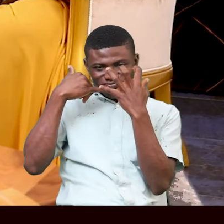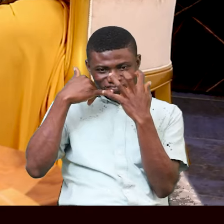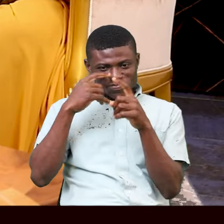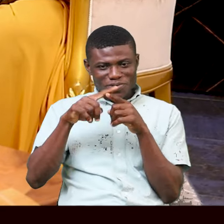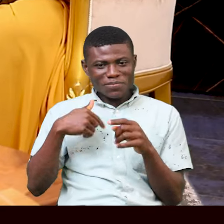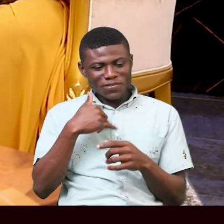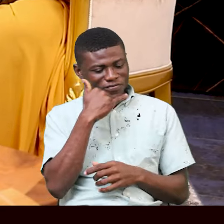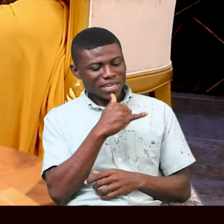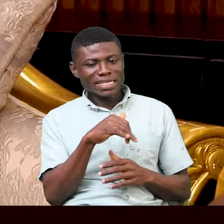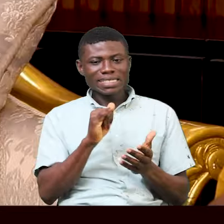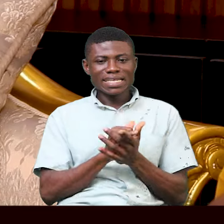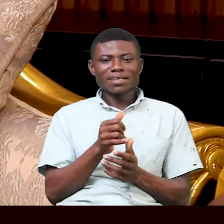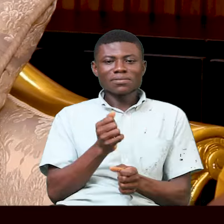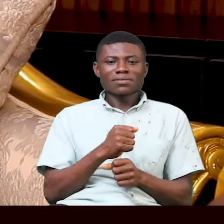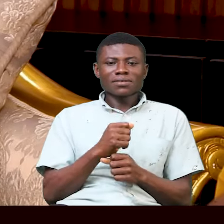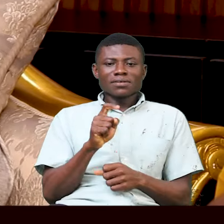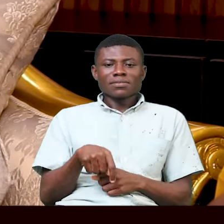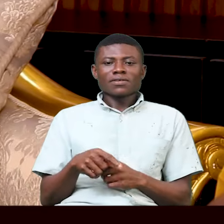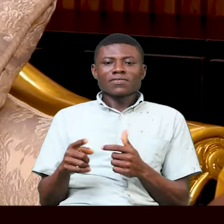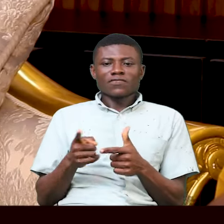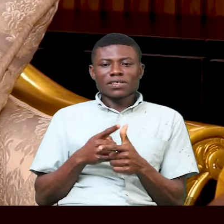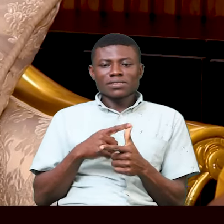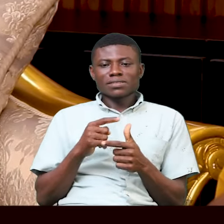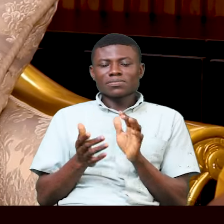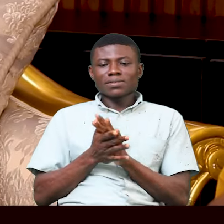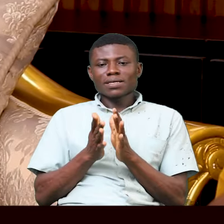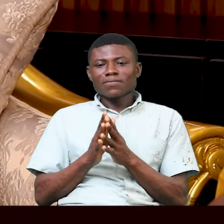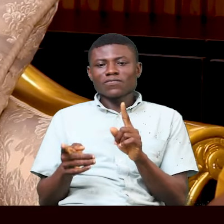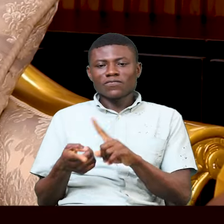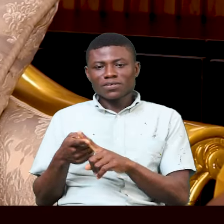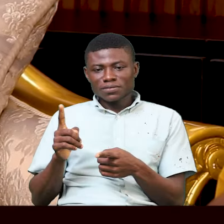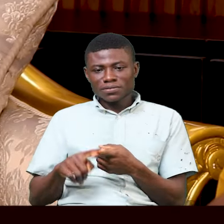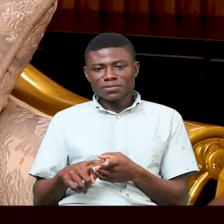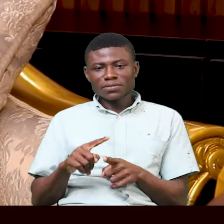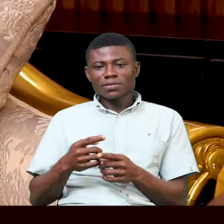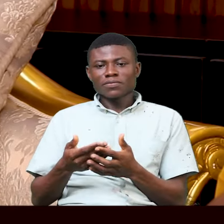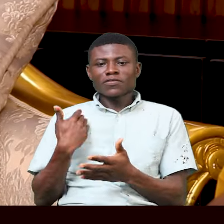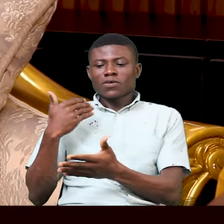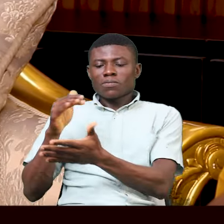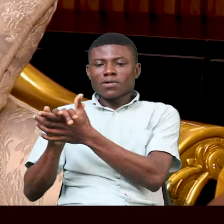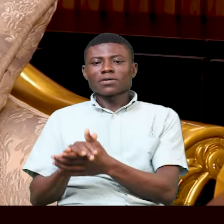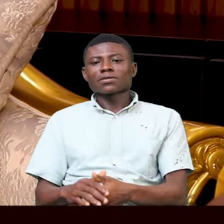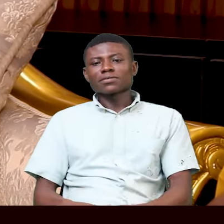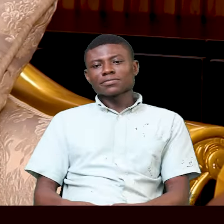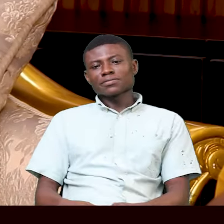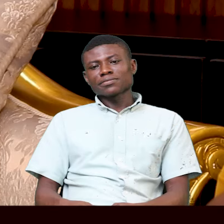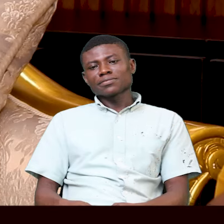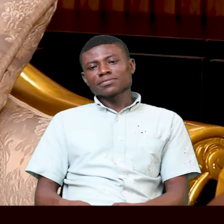so mi frano. You see, you should first be friends before marrying.